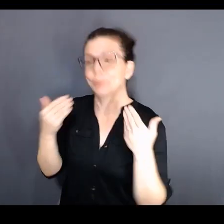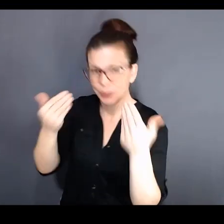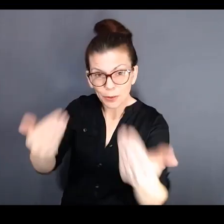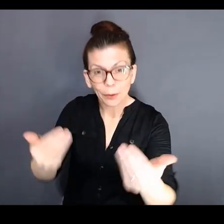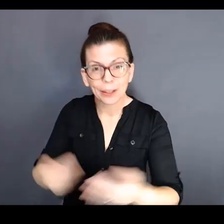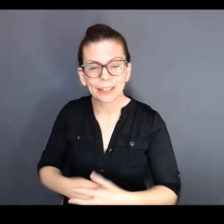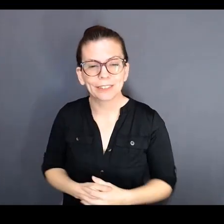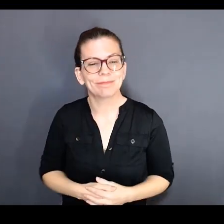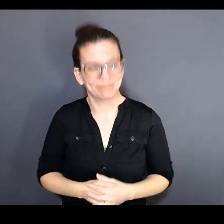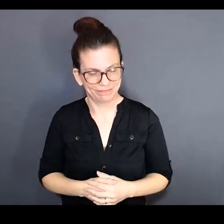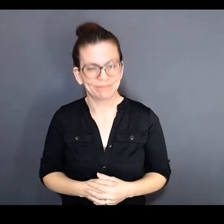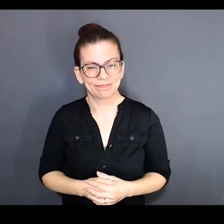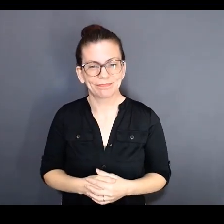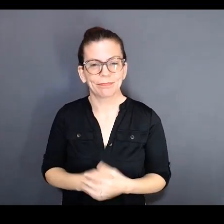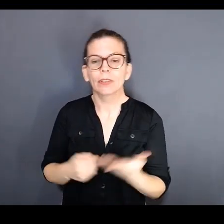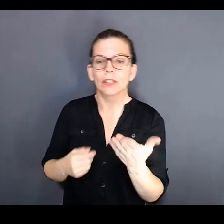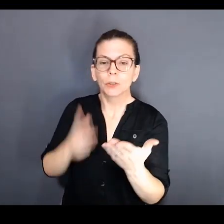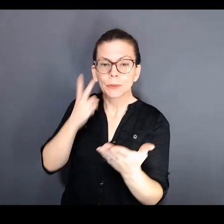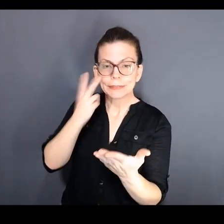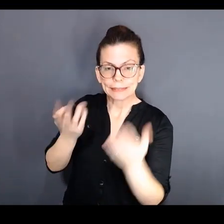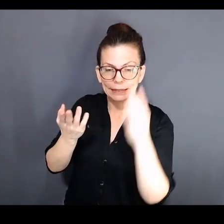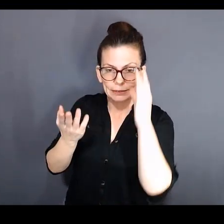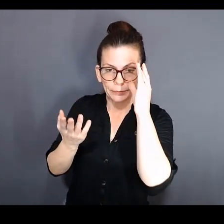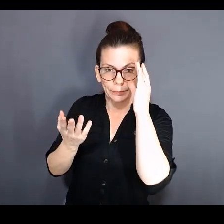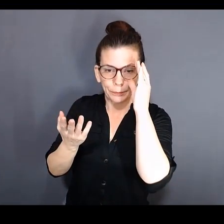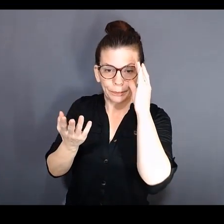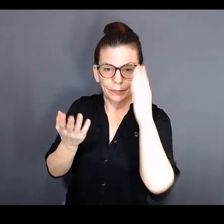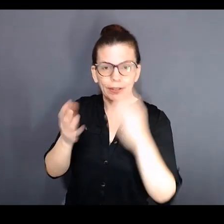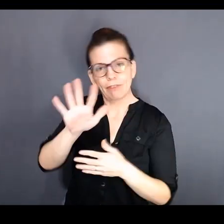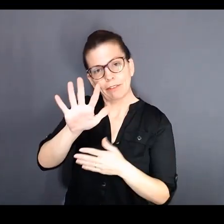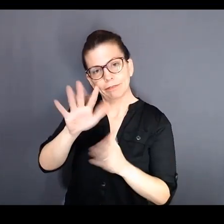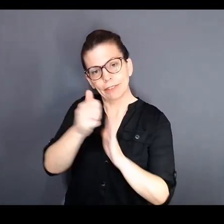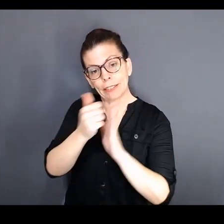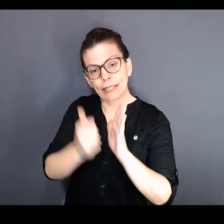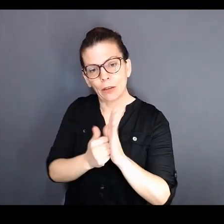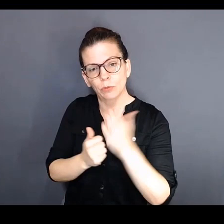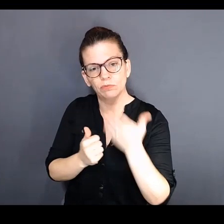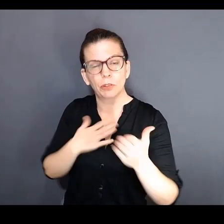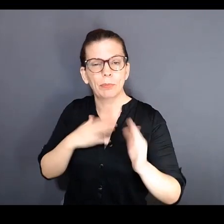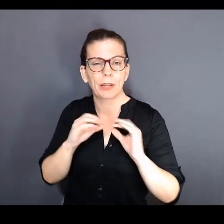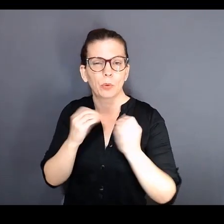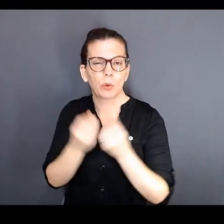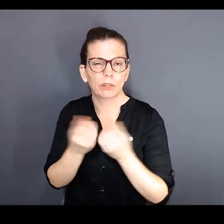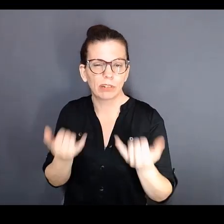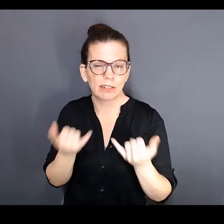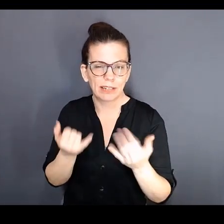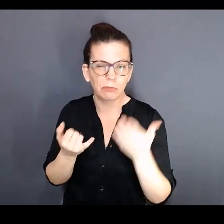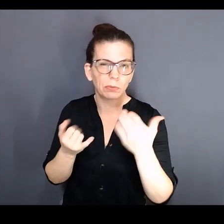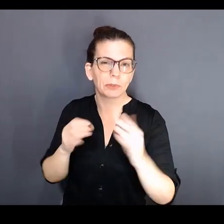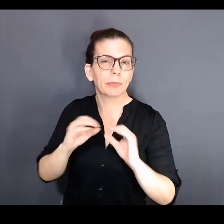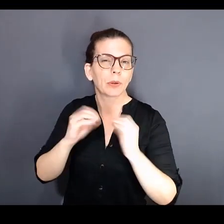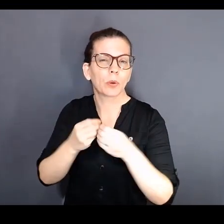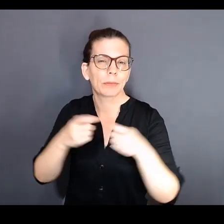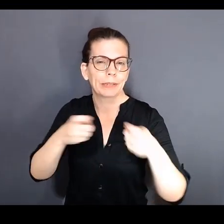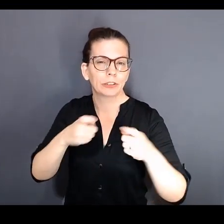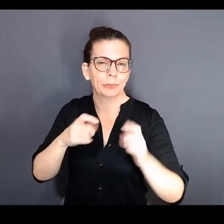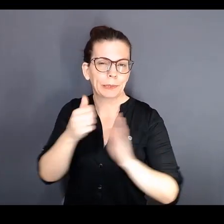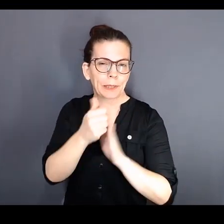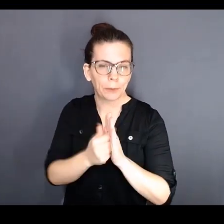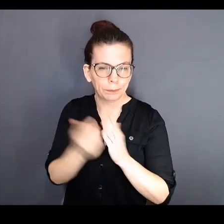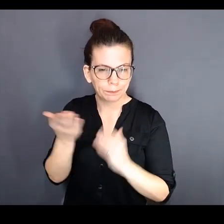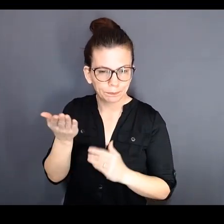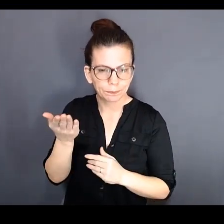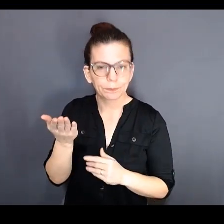to do it. Carry on. Sounds good. So as you can see, I have 5 accounts in my org right now. This is the